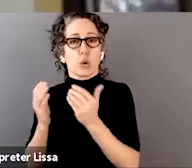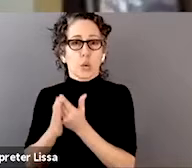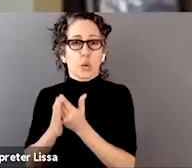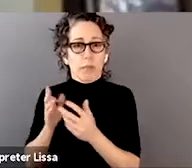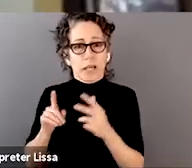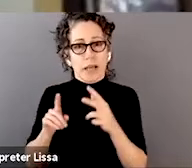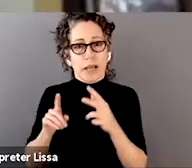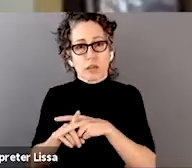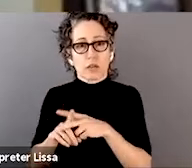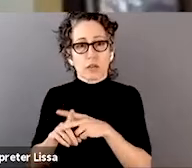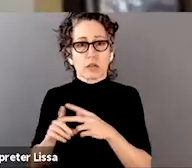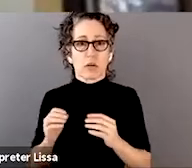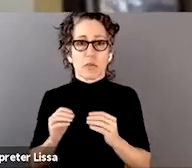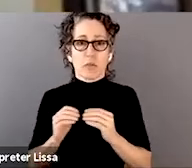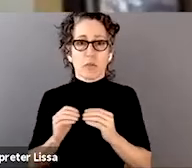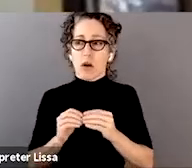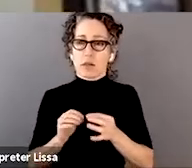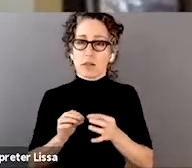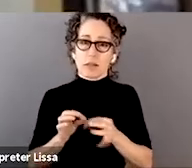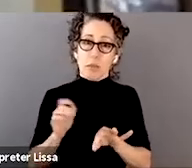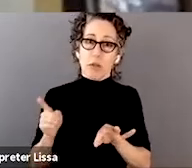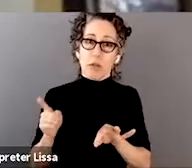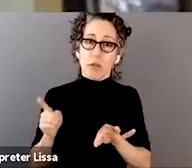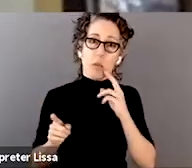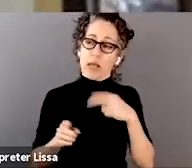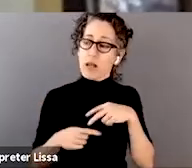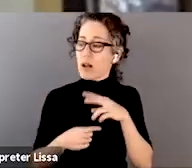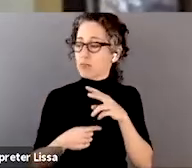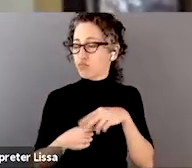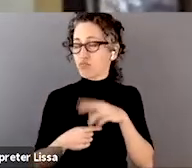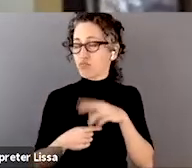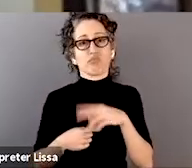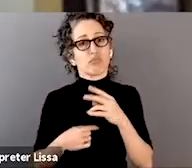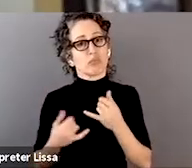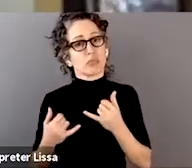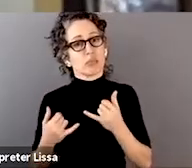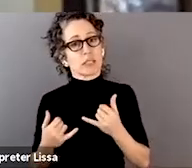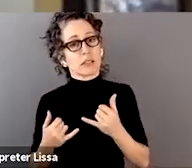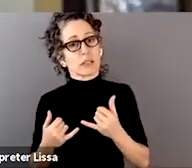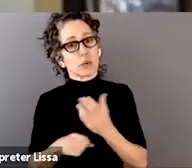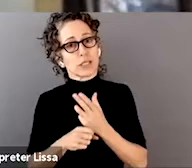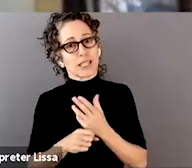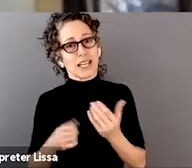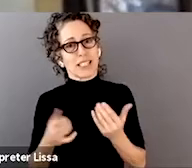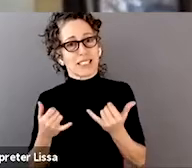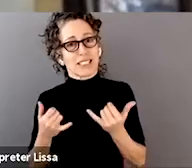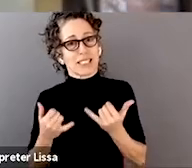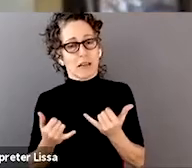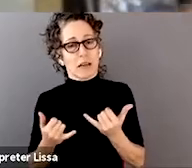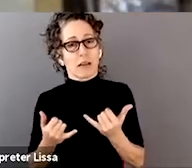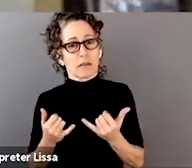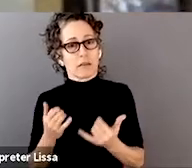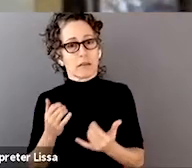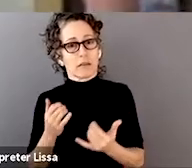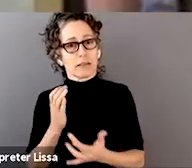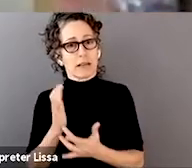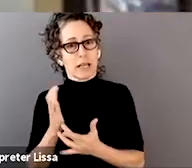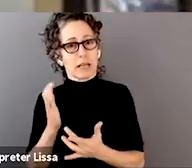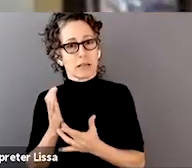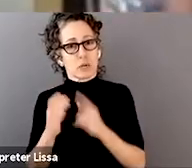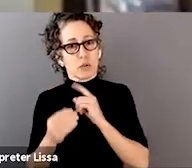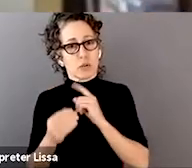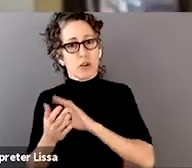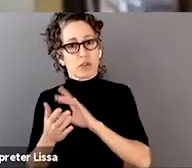of elegantly simple applications of existing techniques to really tricky real-world problems. There's really